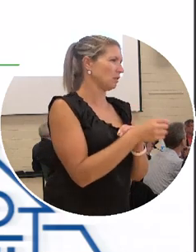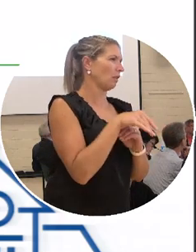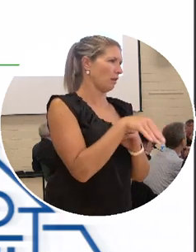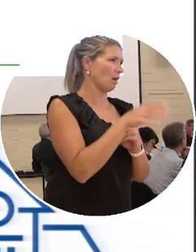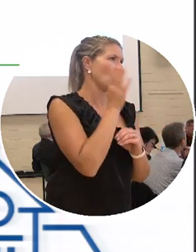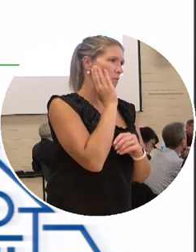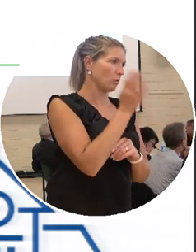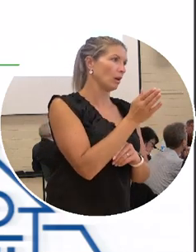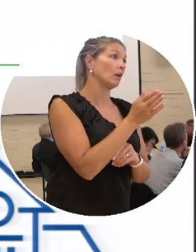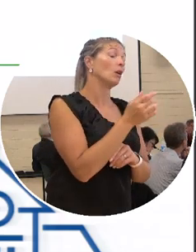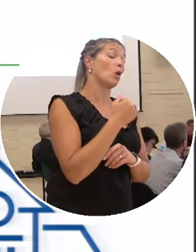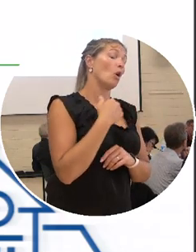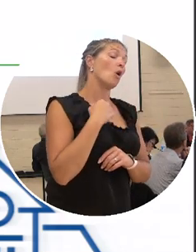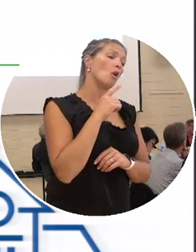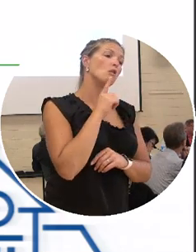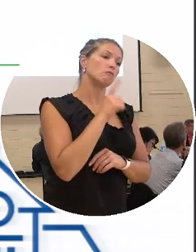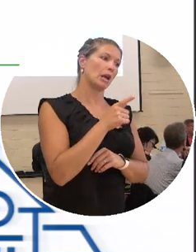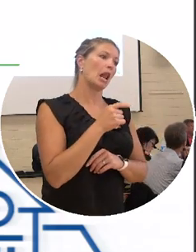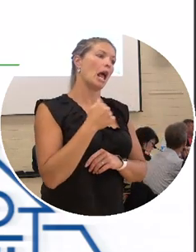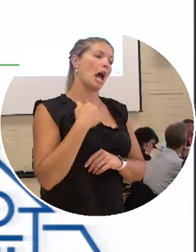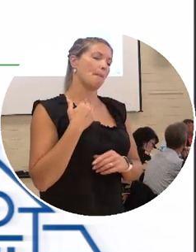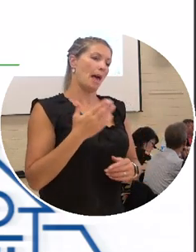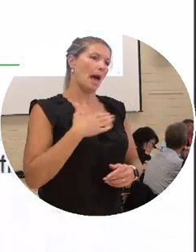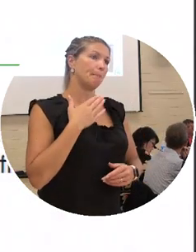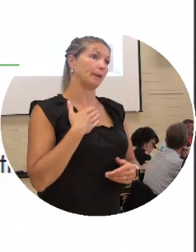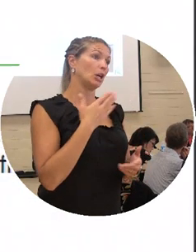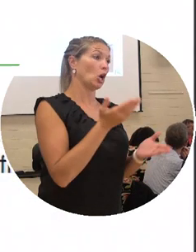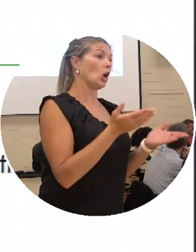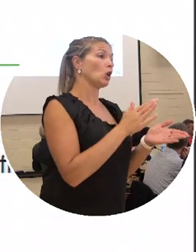I'm pleased that the infrastructure file is moving.